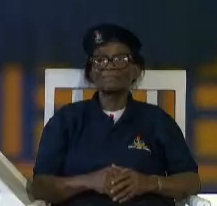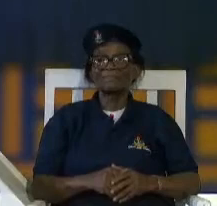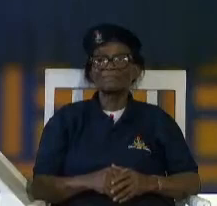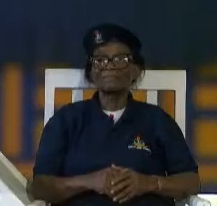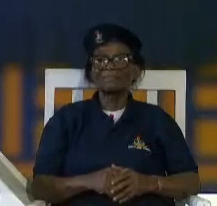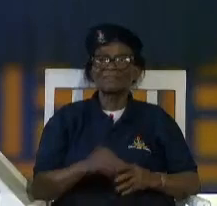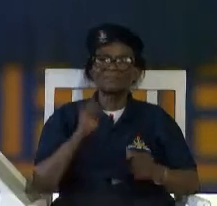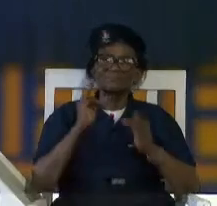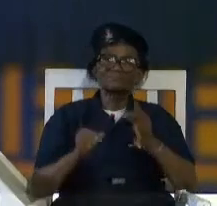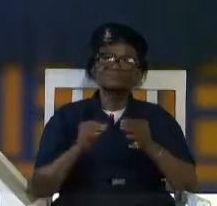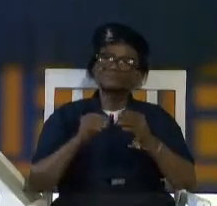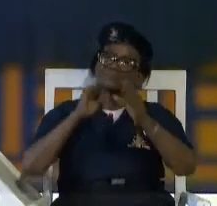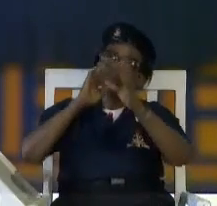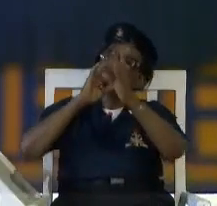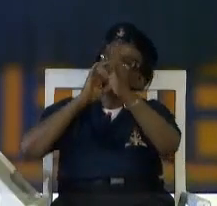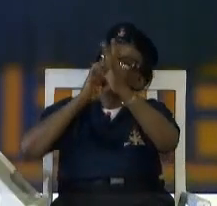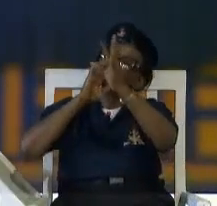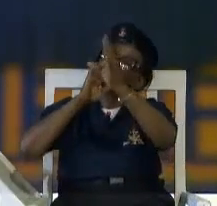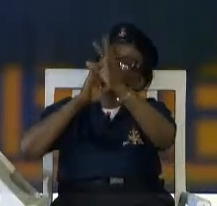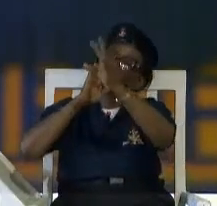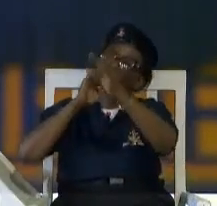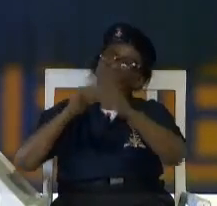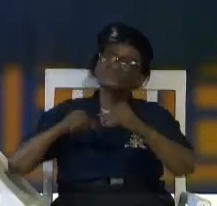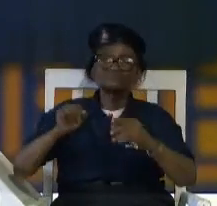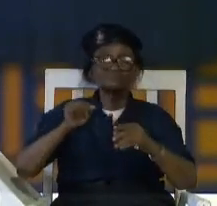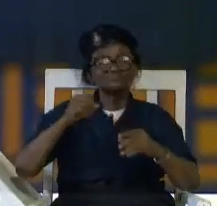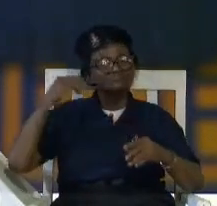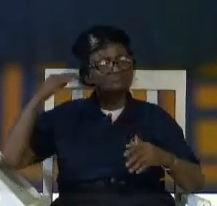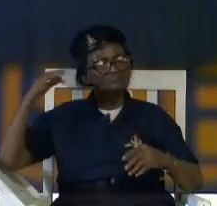If the trumpet should sound tonight